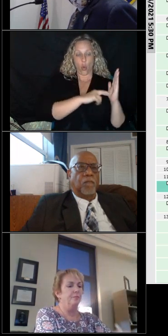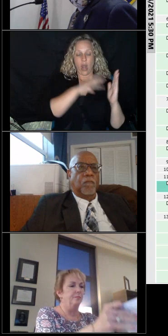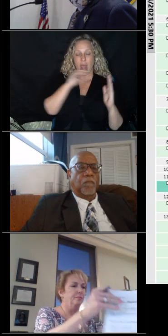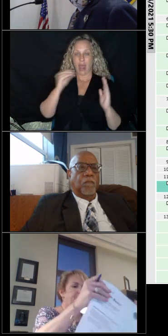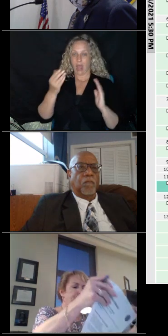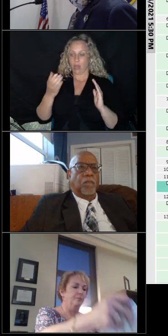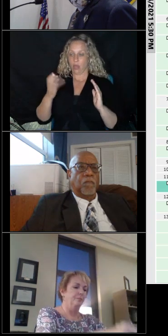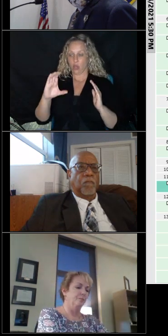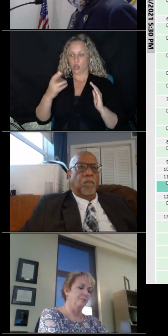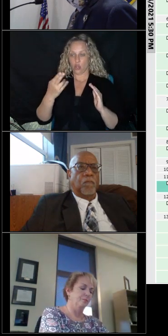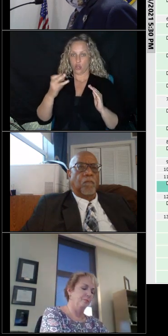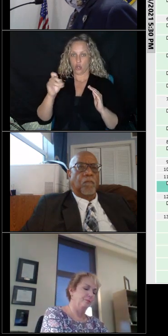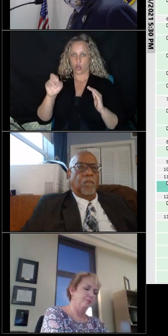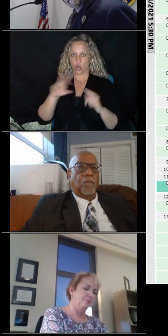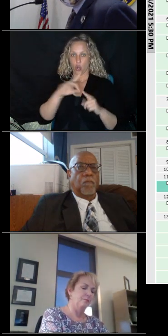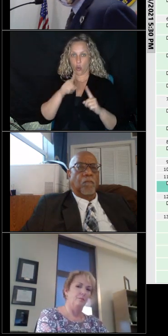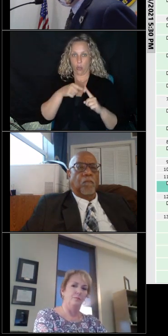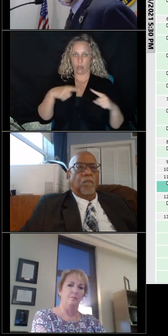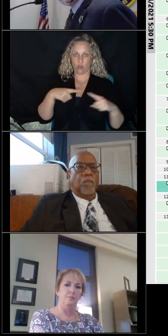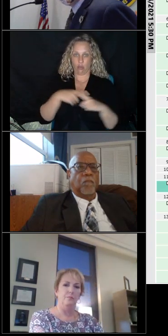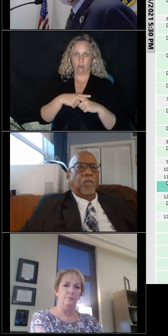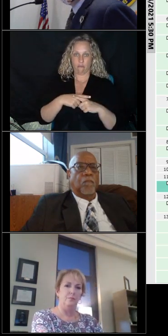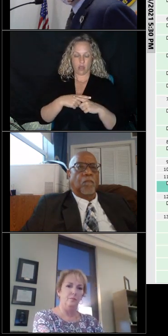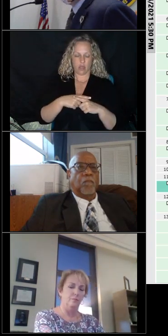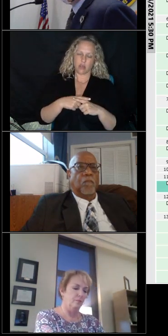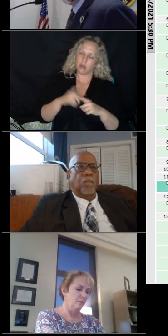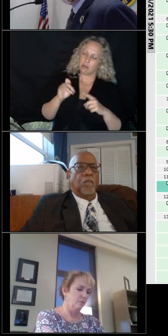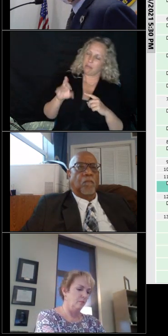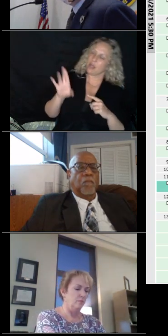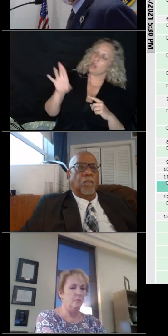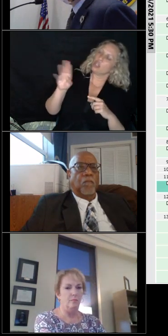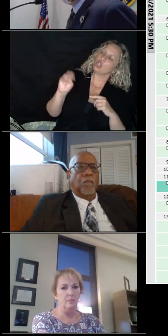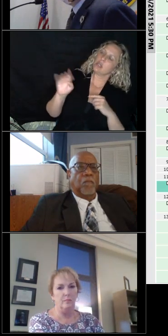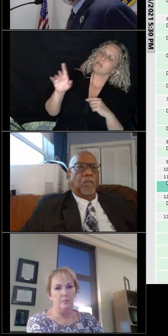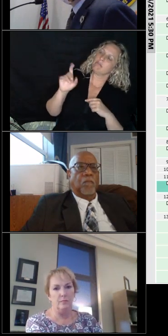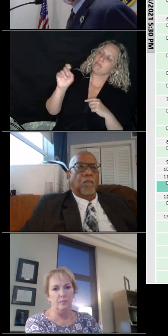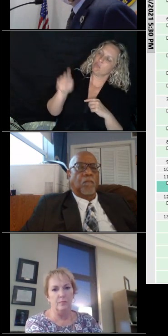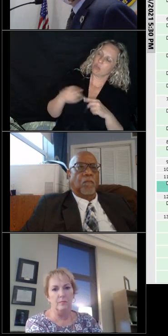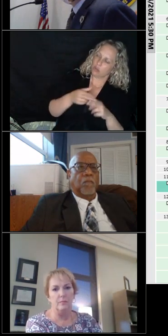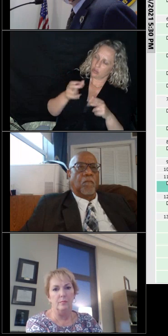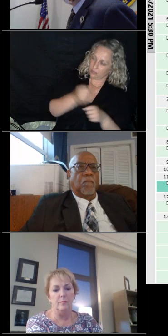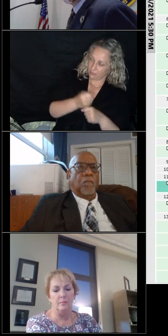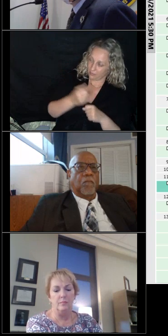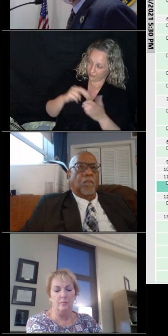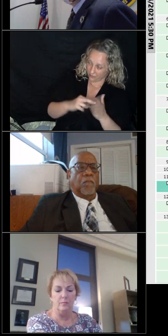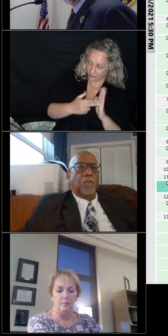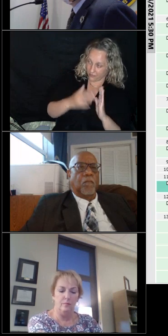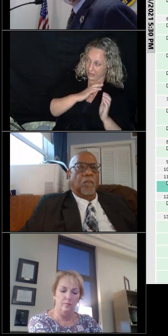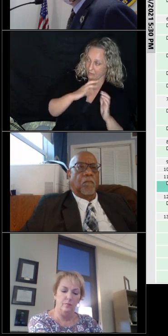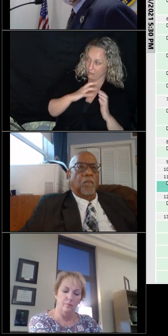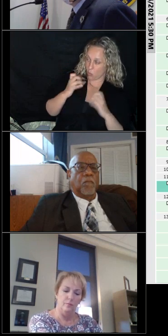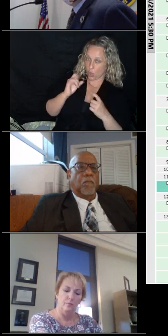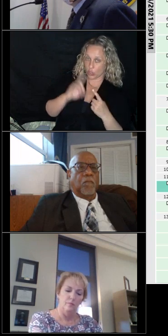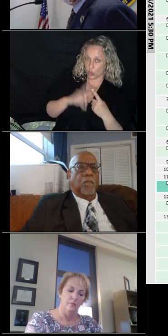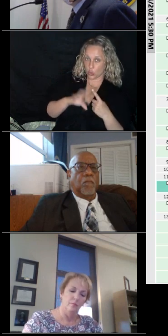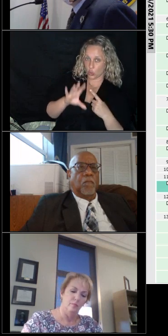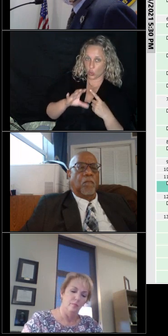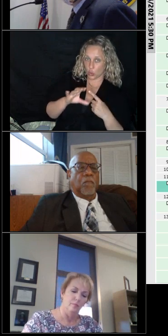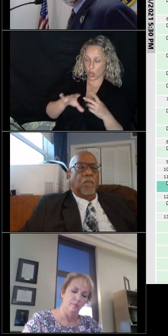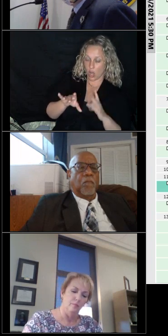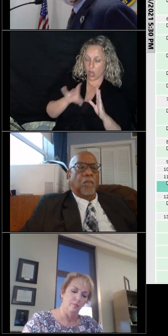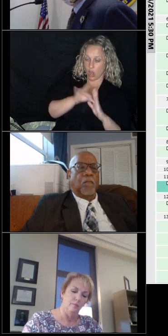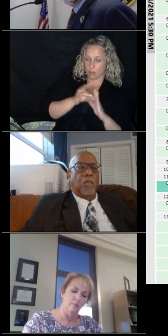charter when there's a conflict. I mean, so Jim, the quick question is that if the commission wants to